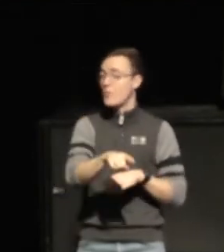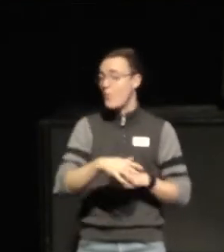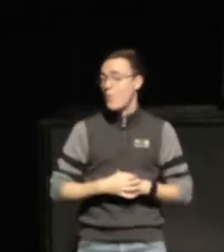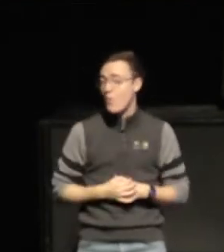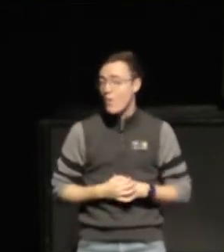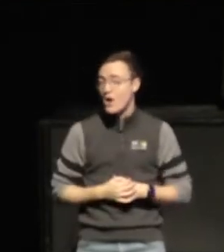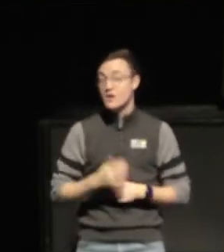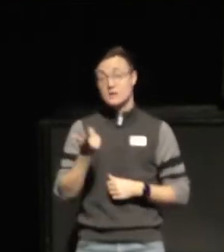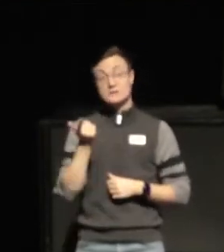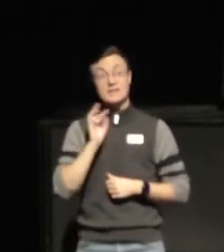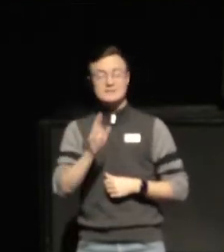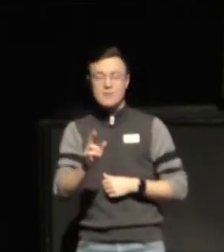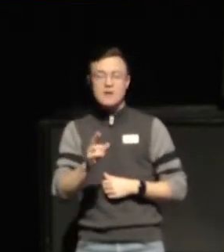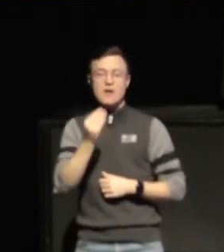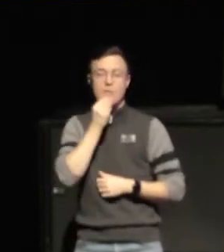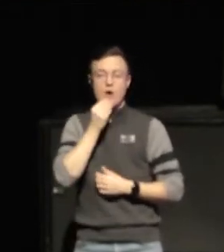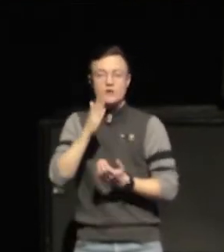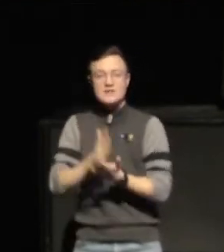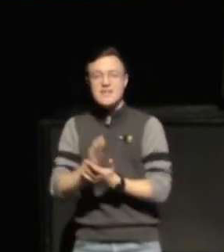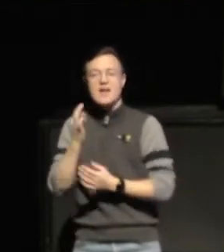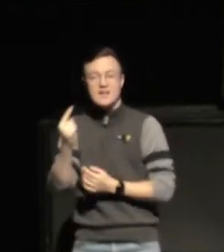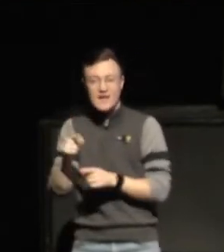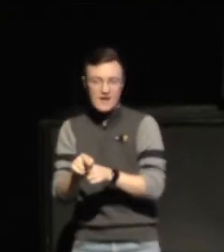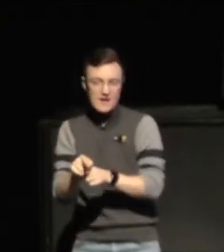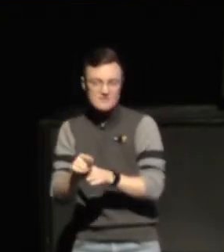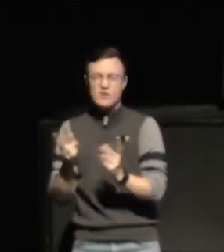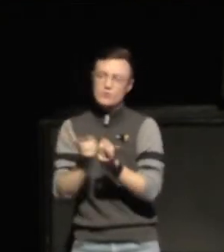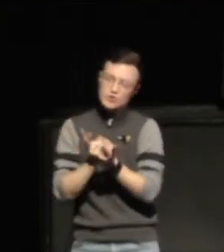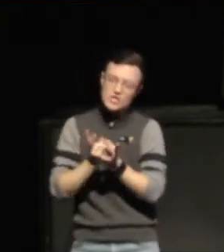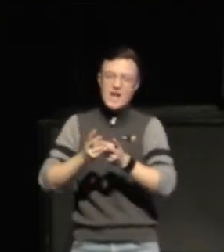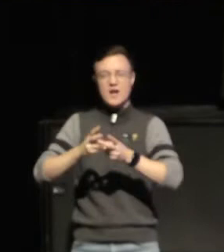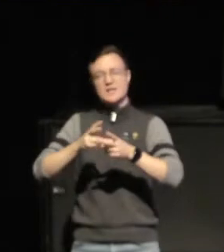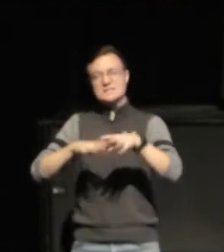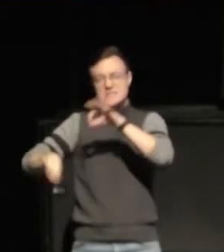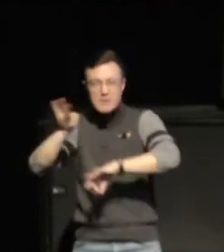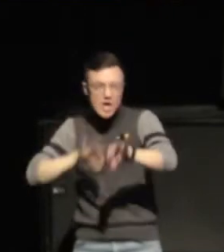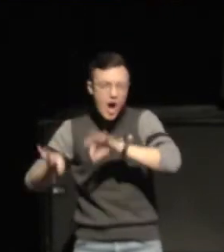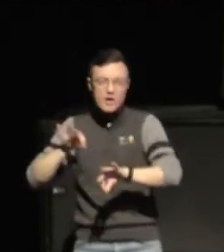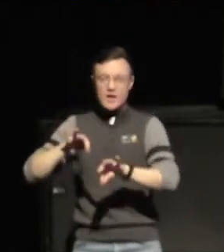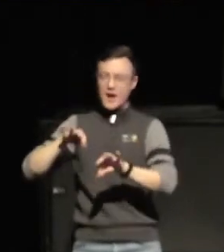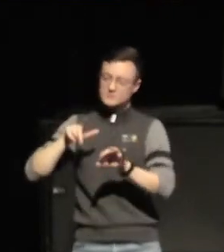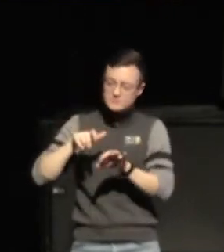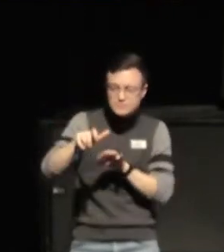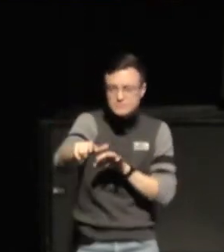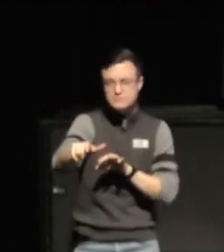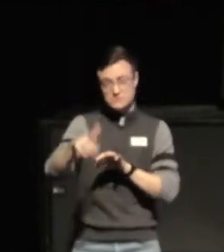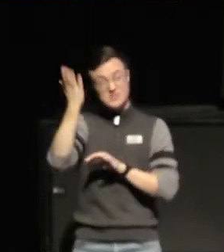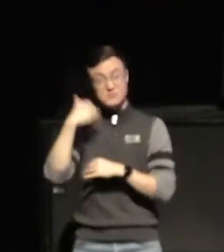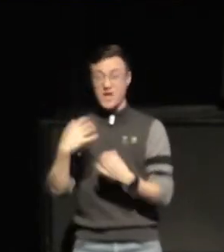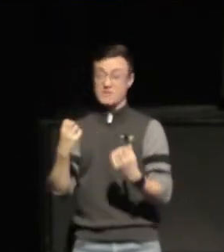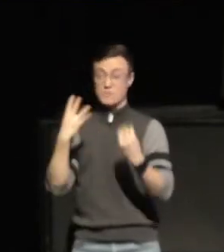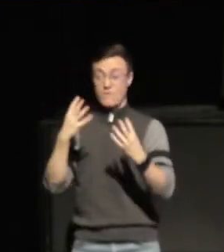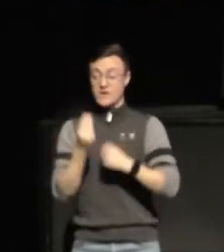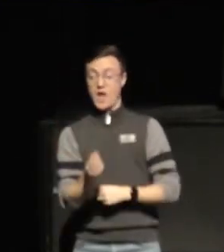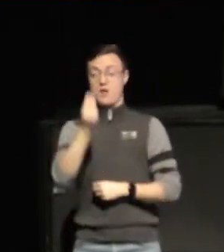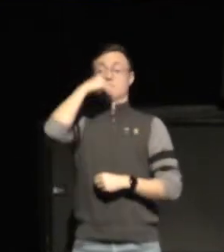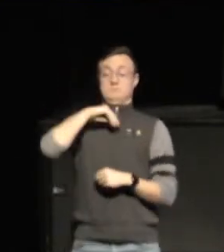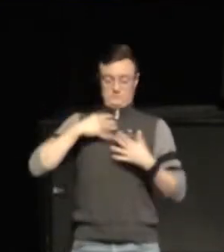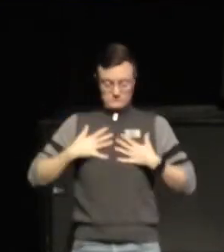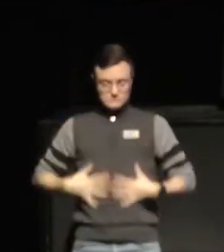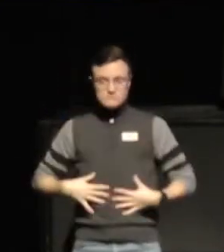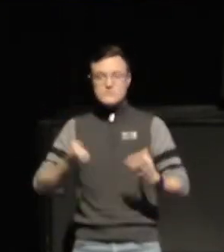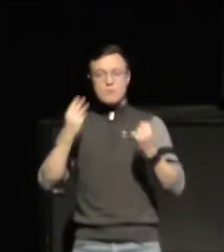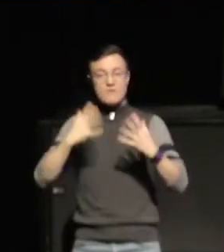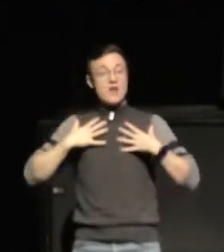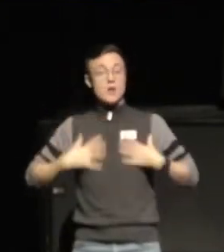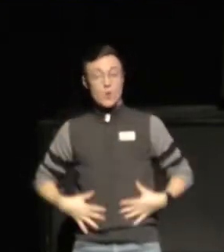includes issues of food safety, so use of chemicals and other things that may be harmful to human health that assume